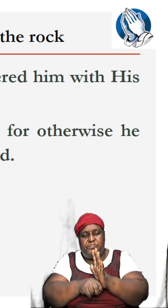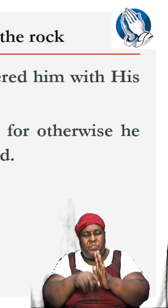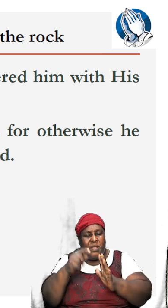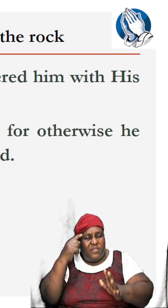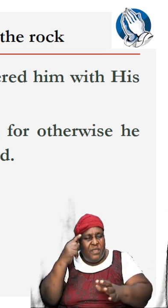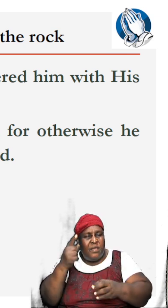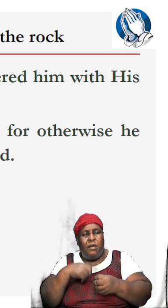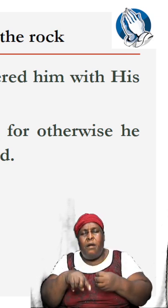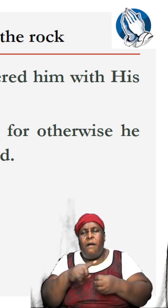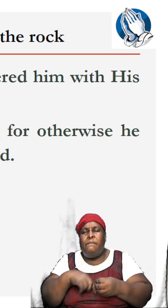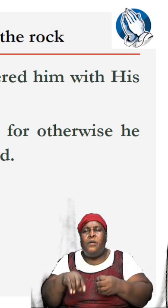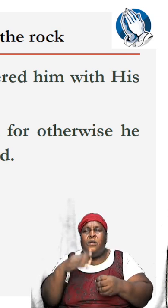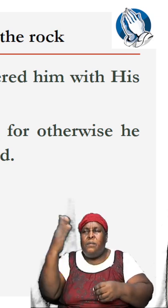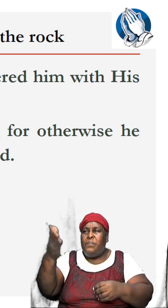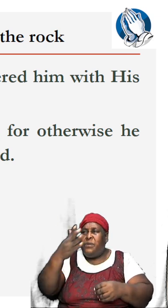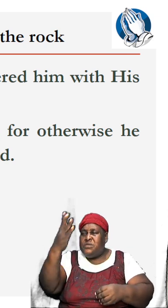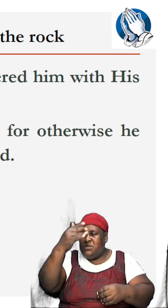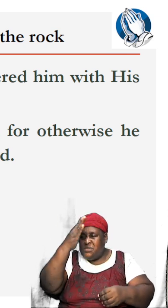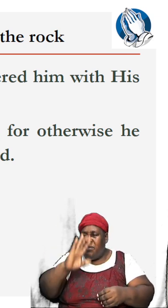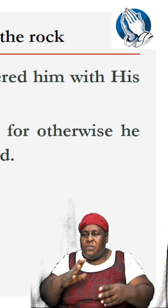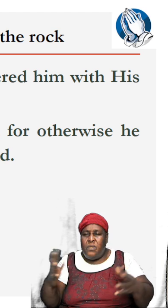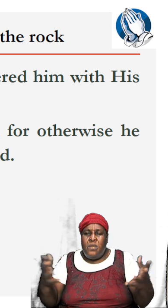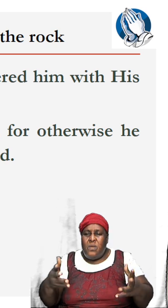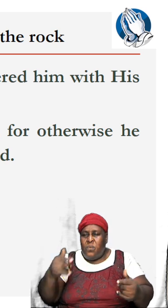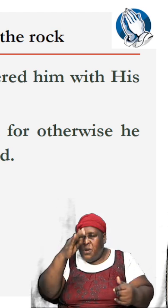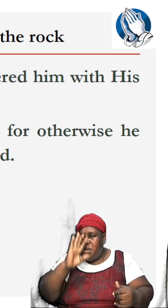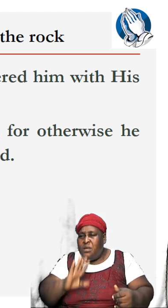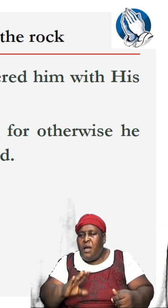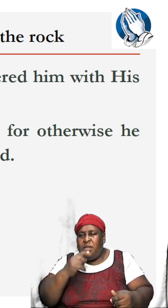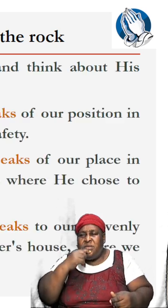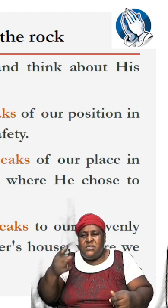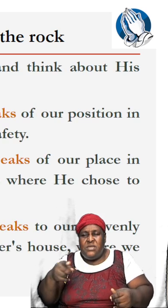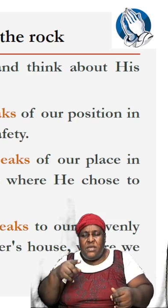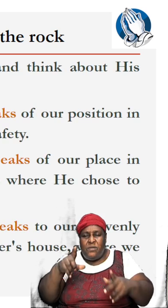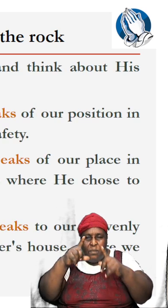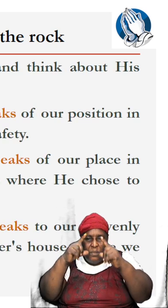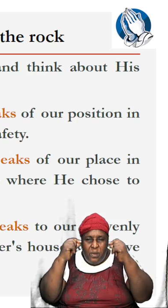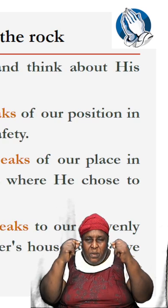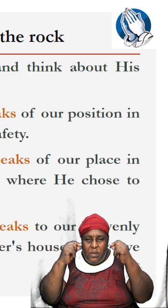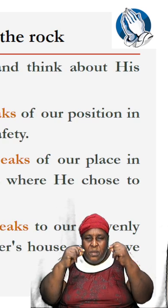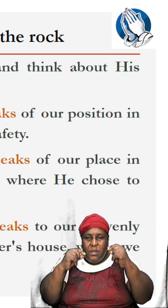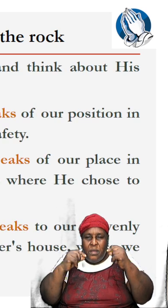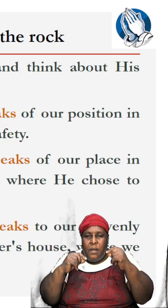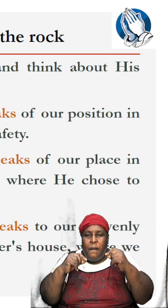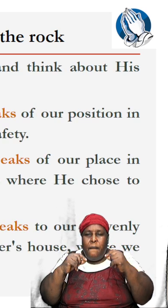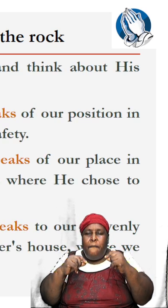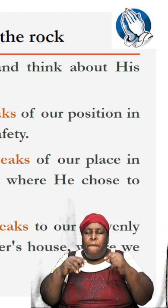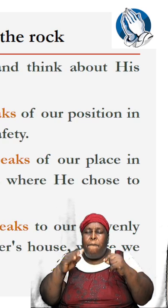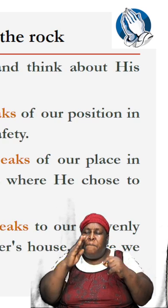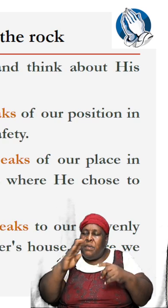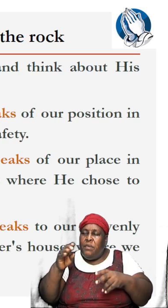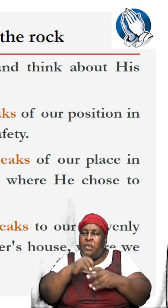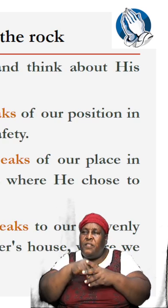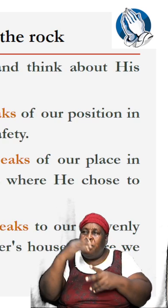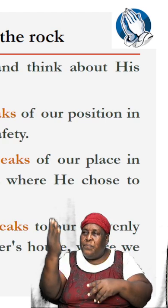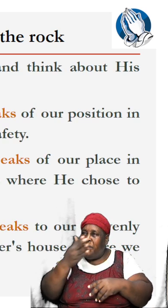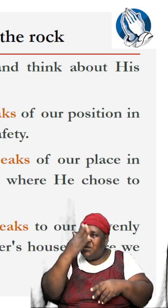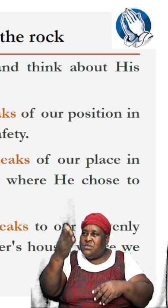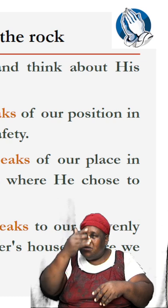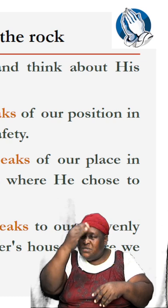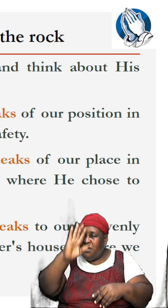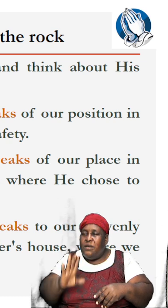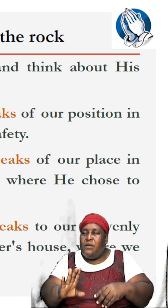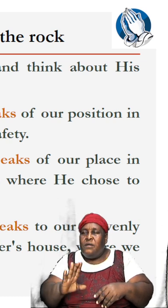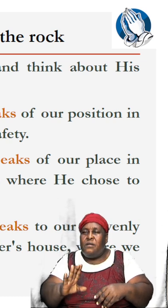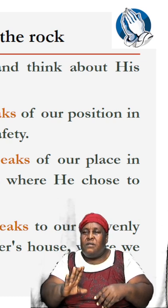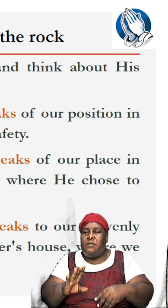presence. We realize that what God was saying to Moses is that being in his presence or